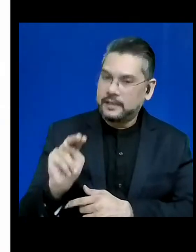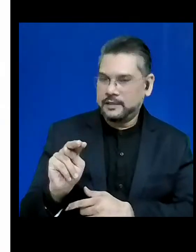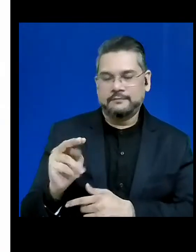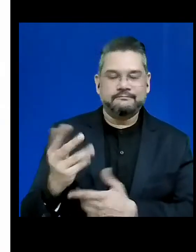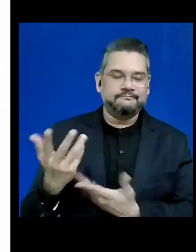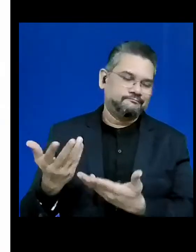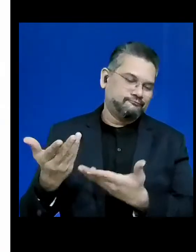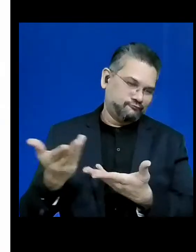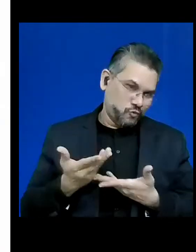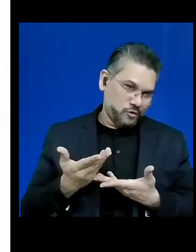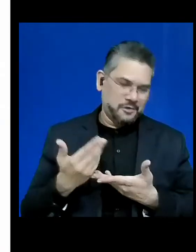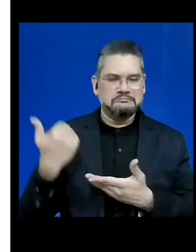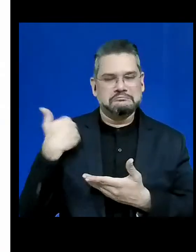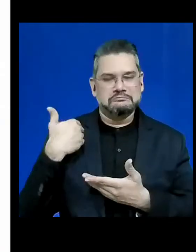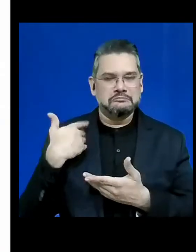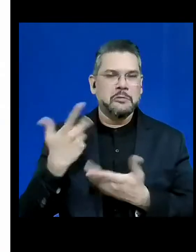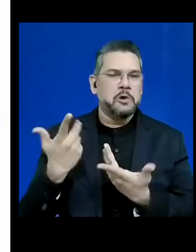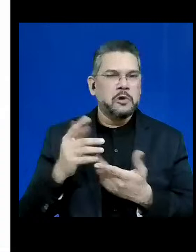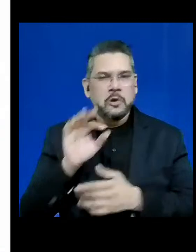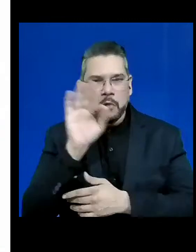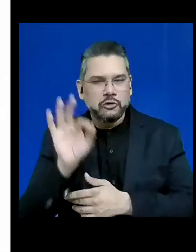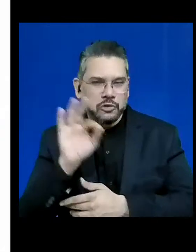have.